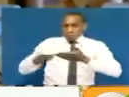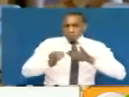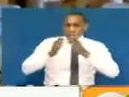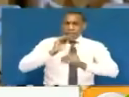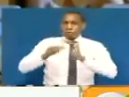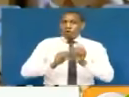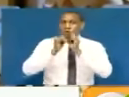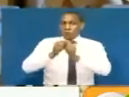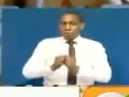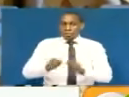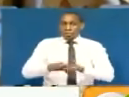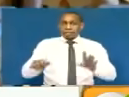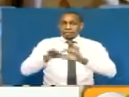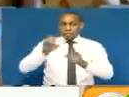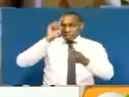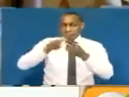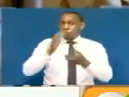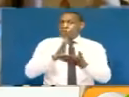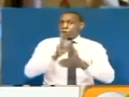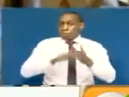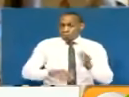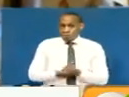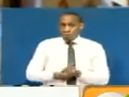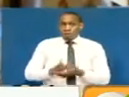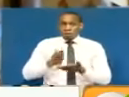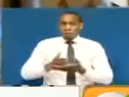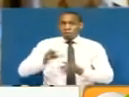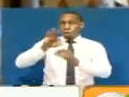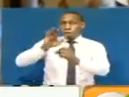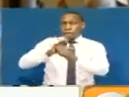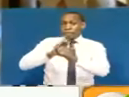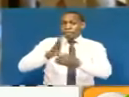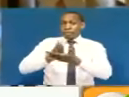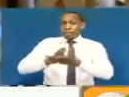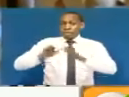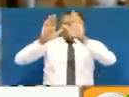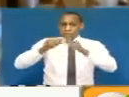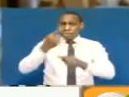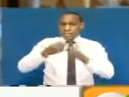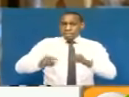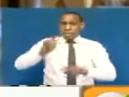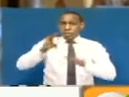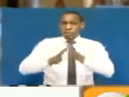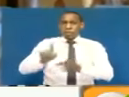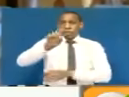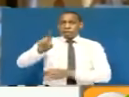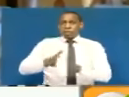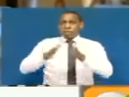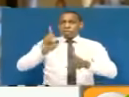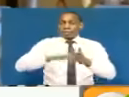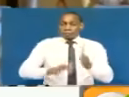leaders together, have a unity of purpose and ensure their massive voting bloc counts in 2022. The big question